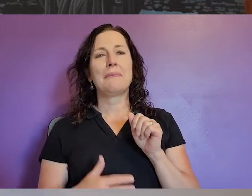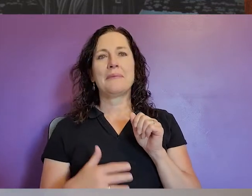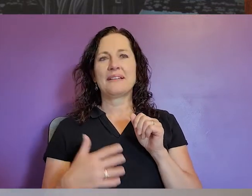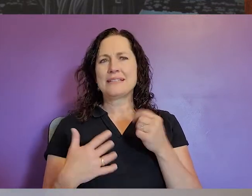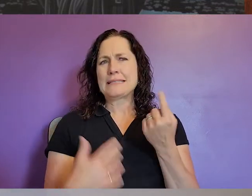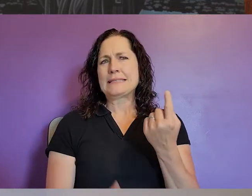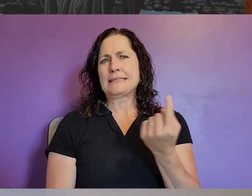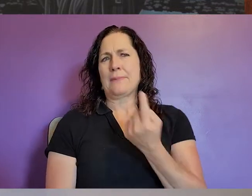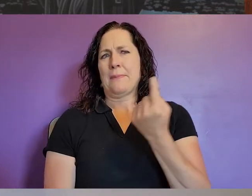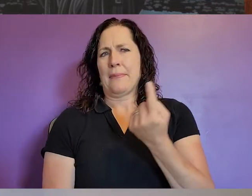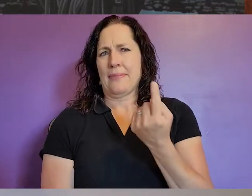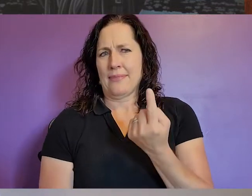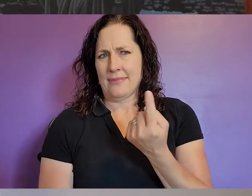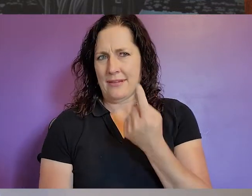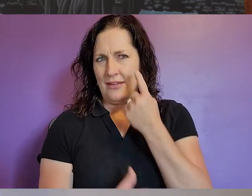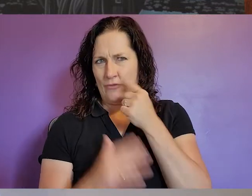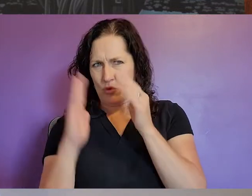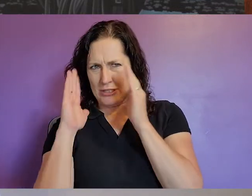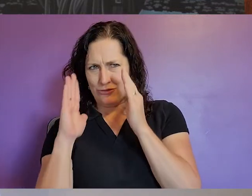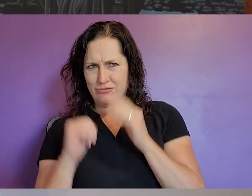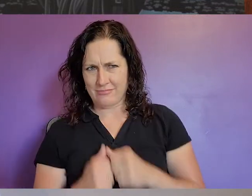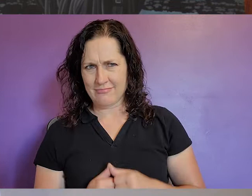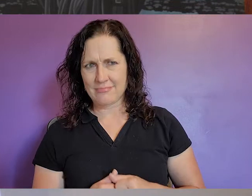nod, something.